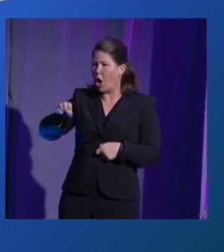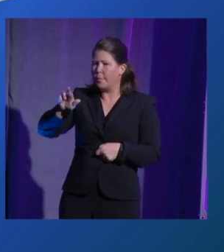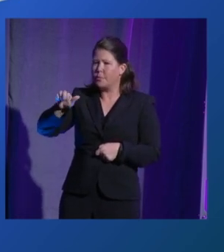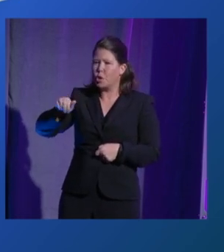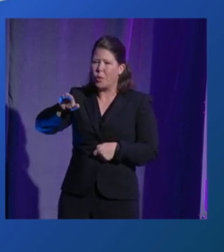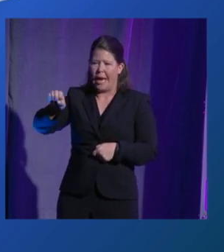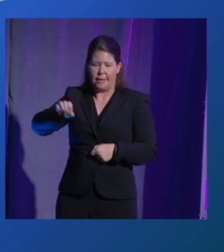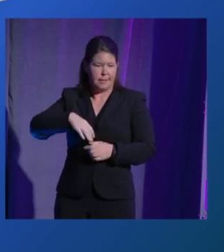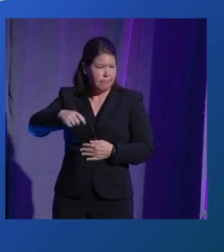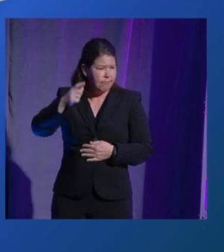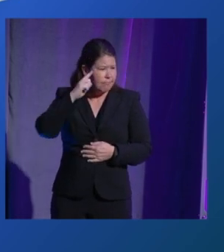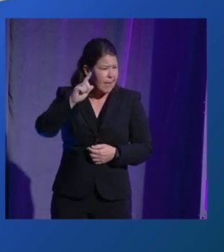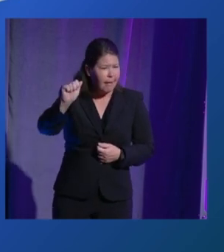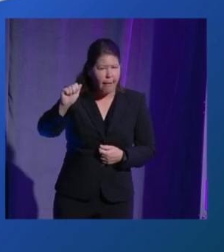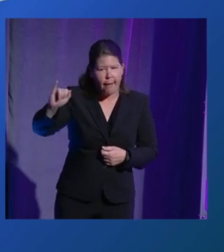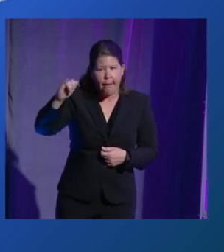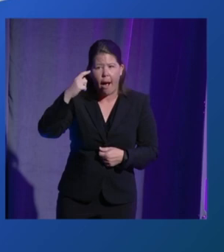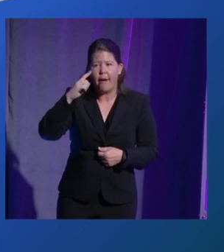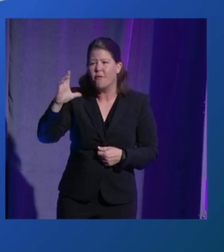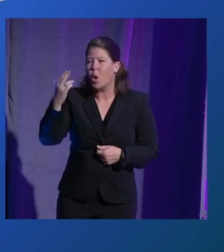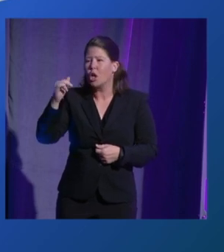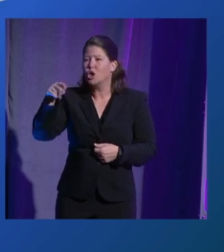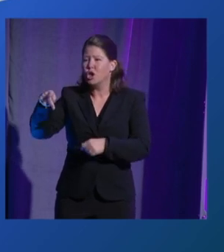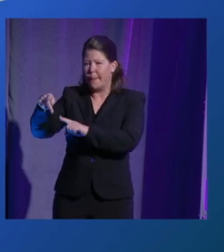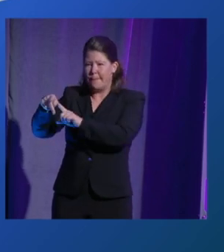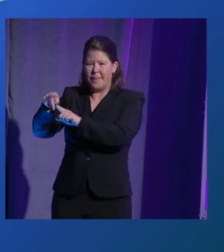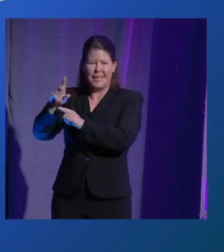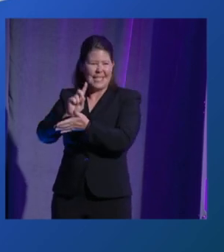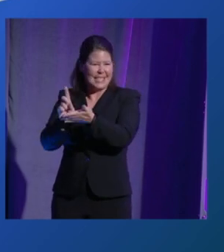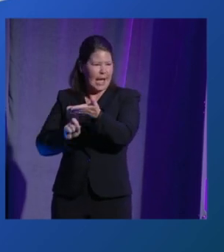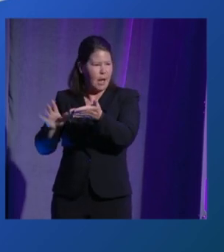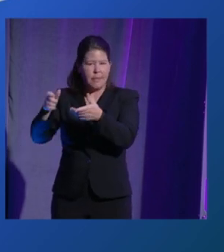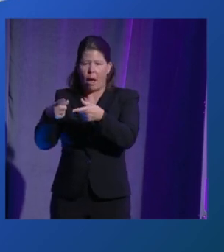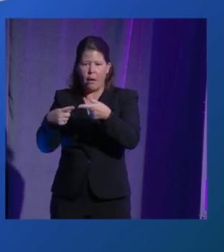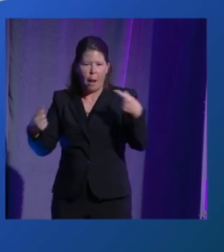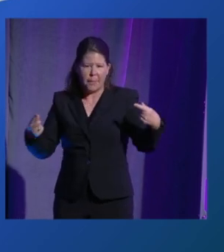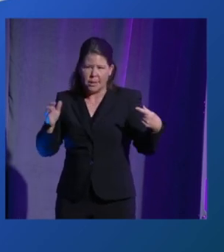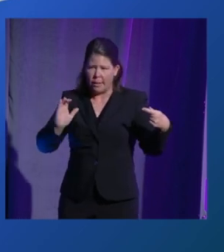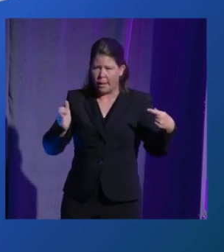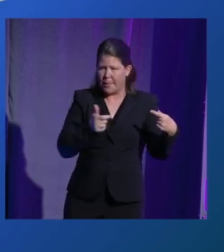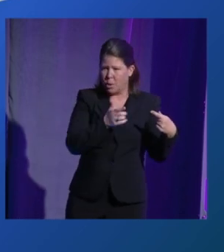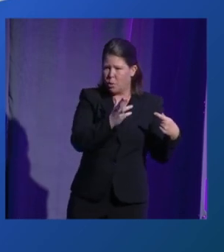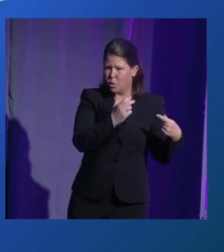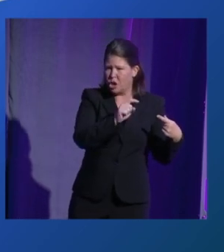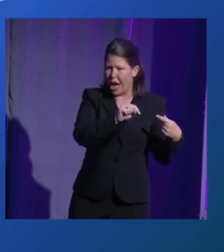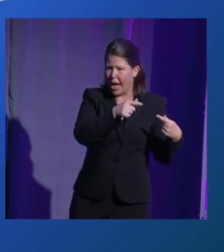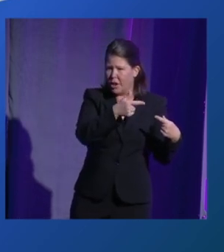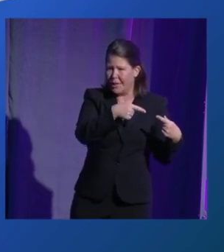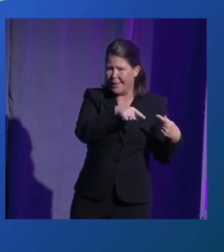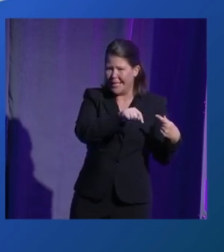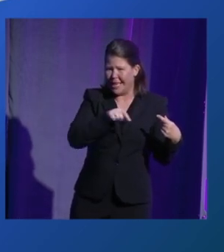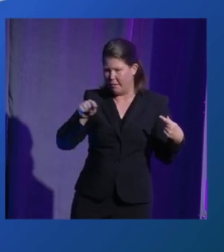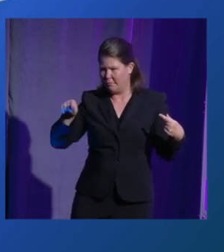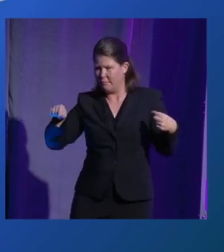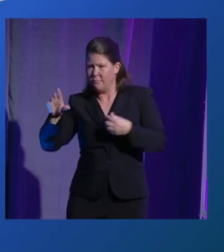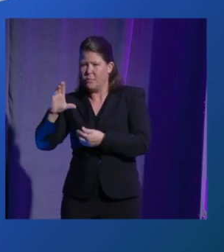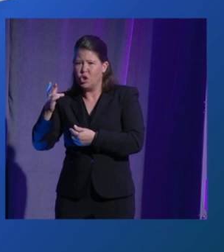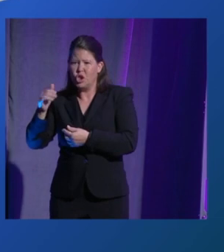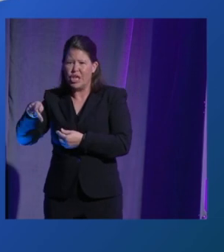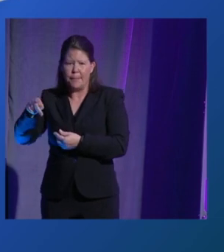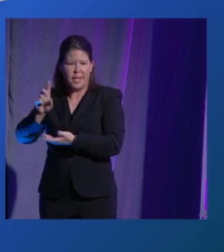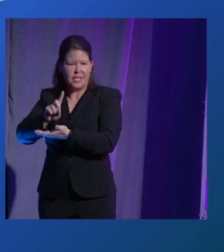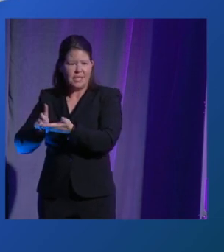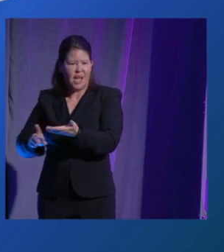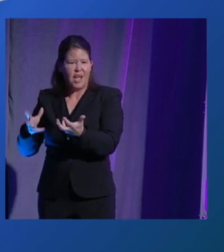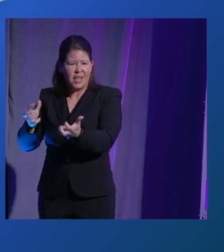chip design is the opposite of chat GPT which wants to have as many users and inputs as possible right they want you all to stop what you're do